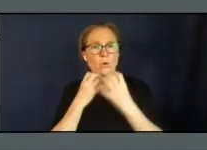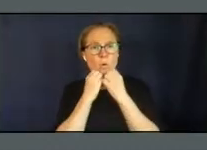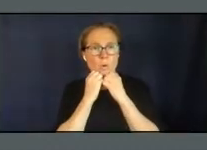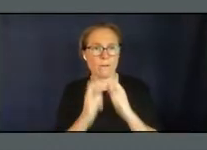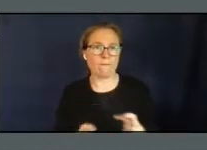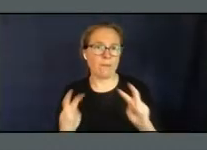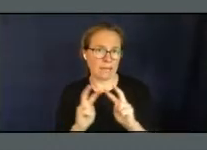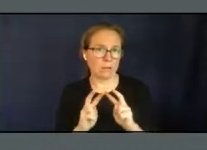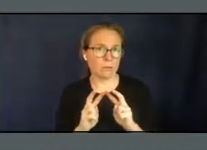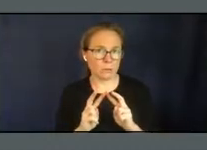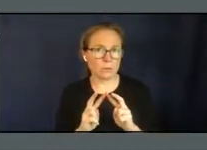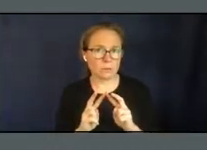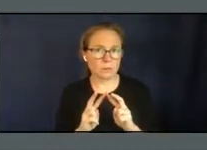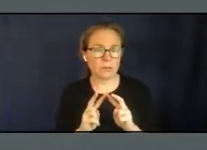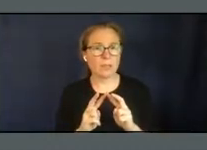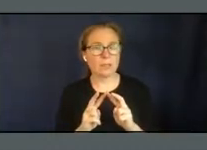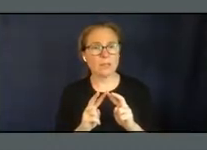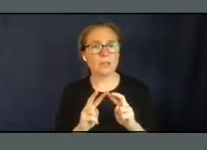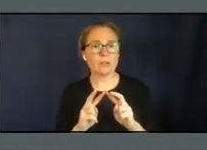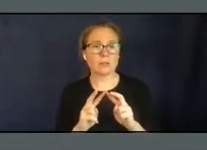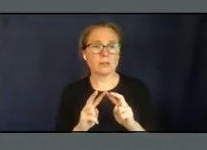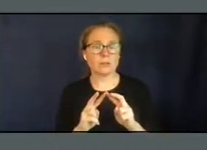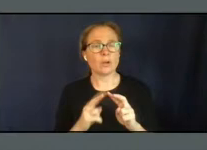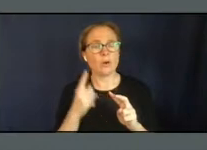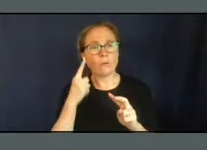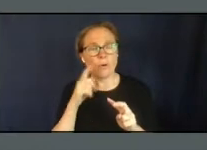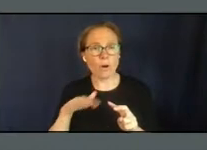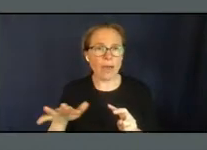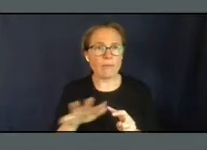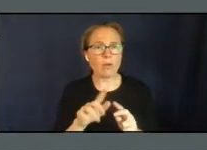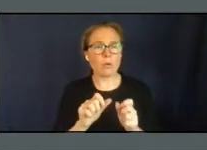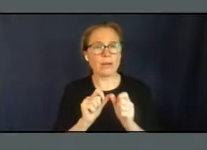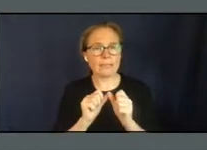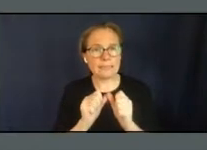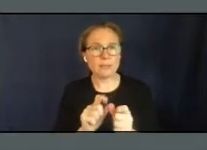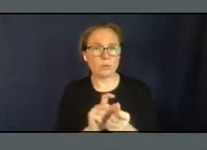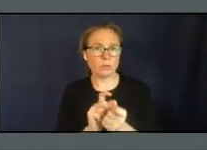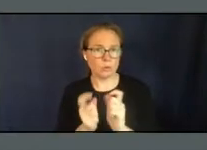capacity for sustained organizational change. First slide, please.